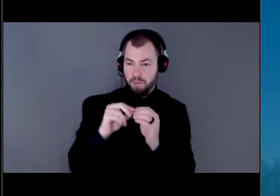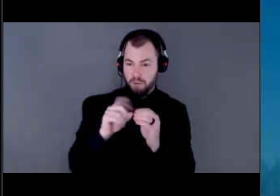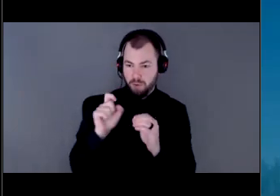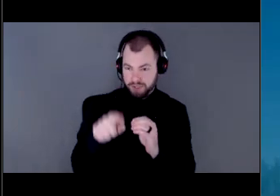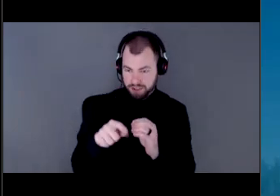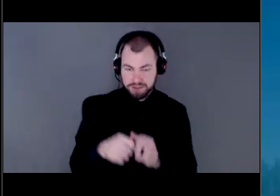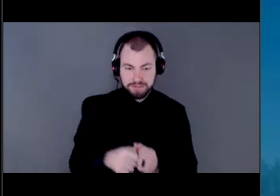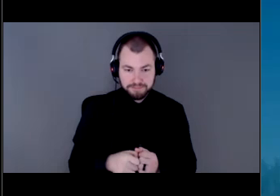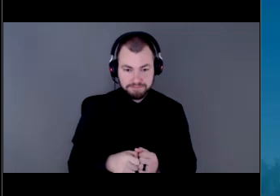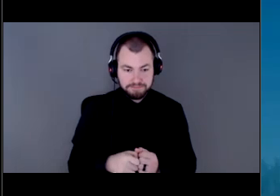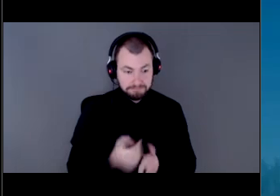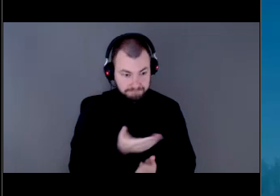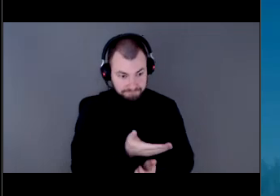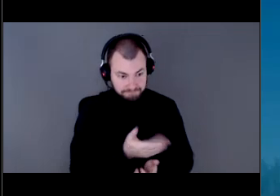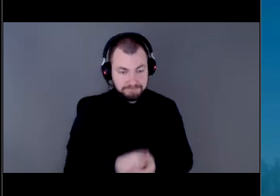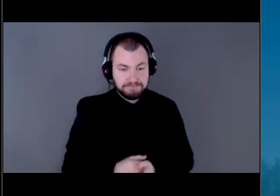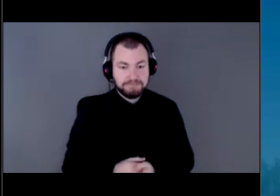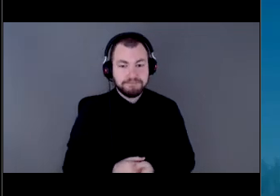Yes.